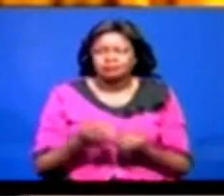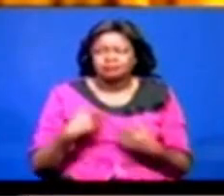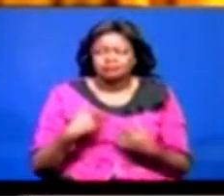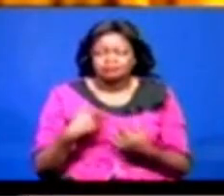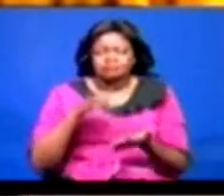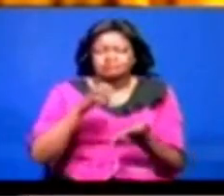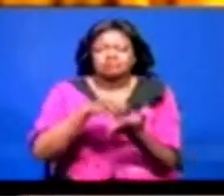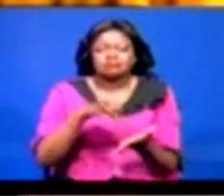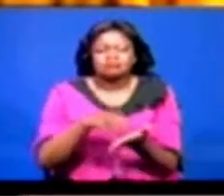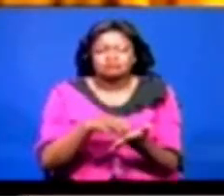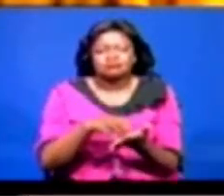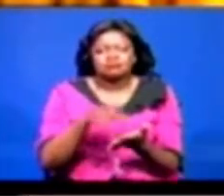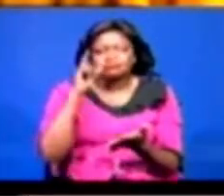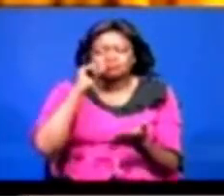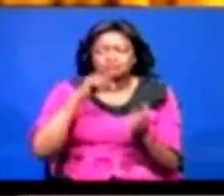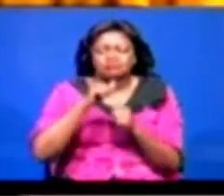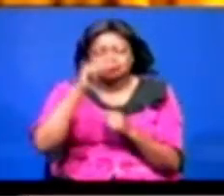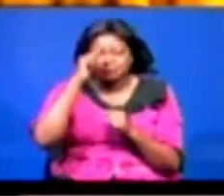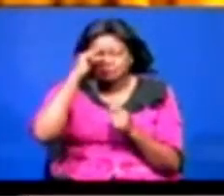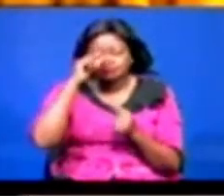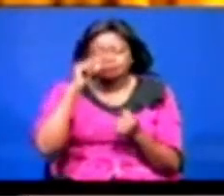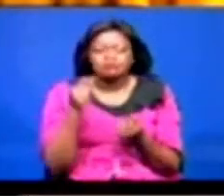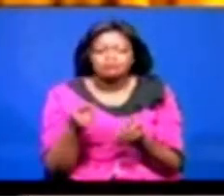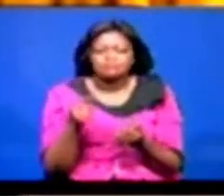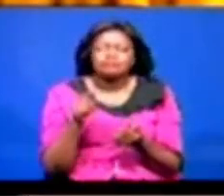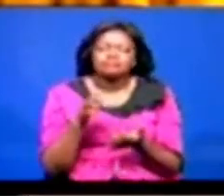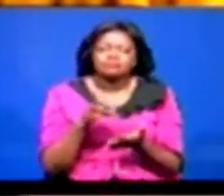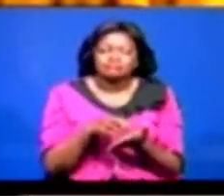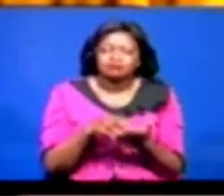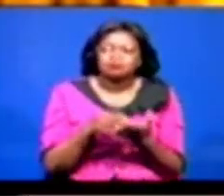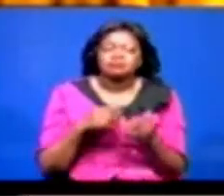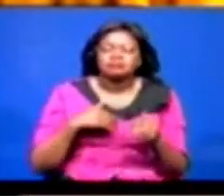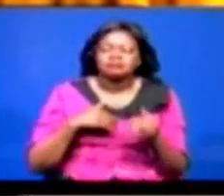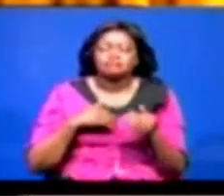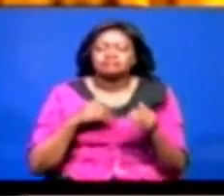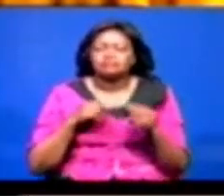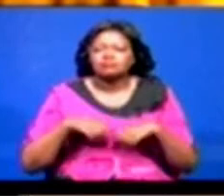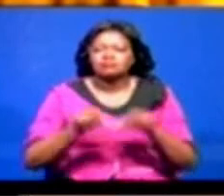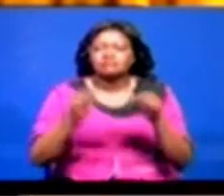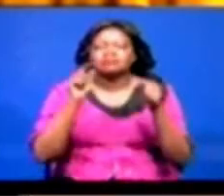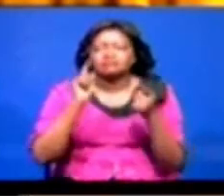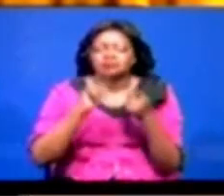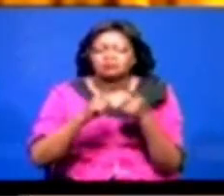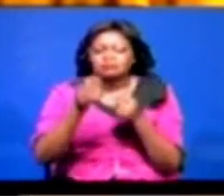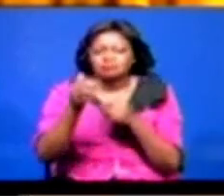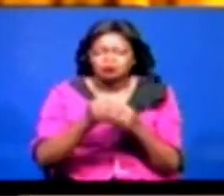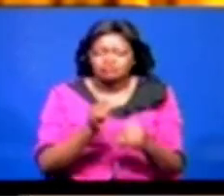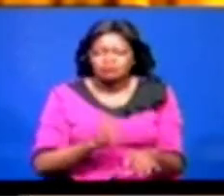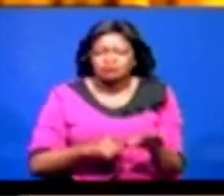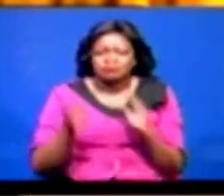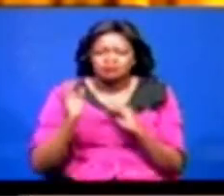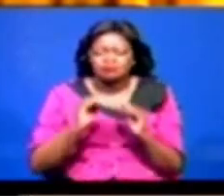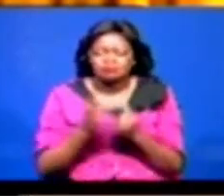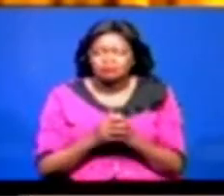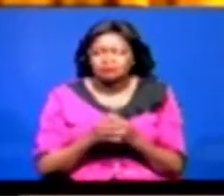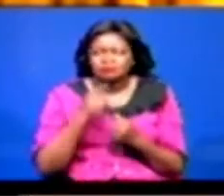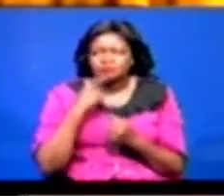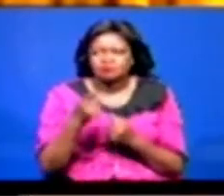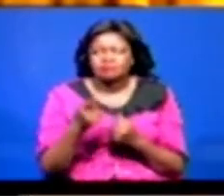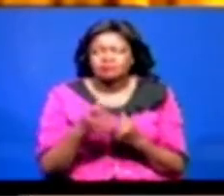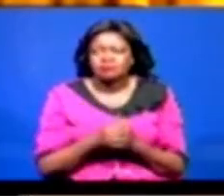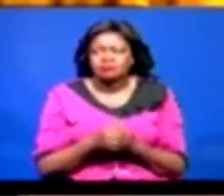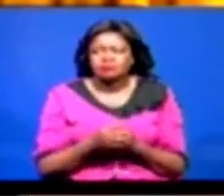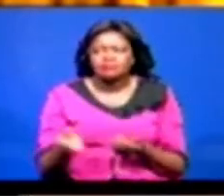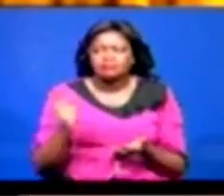seat. And this litigation went on up to close just before the elections were concluded. And so, my lords, again,